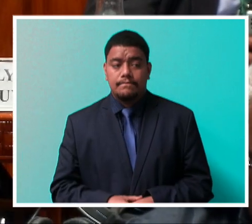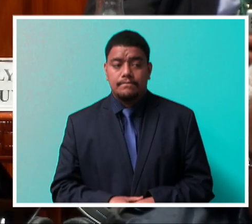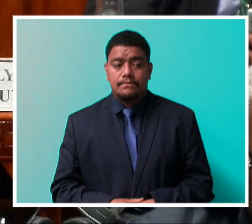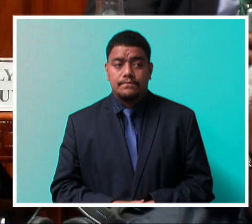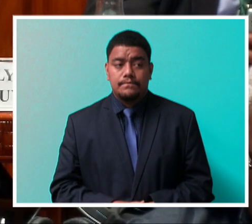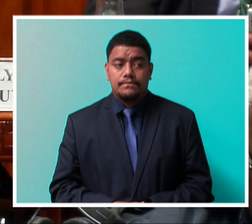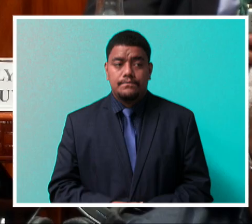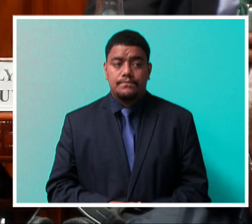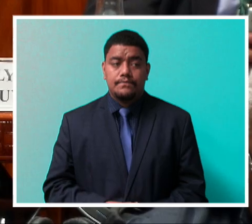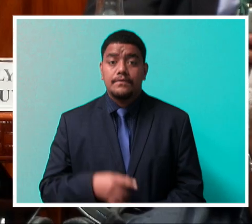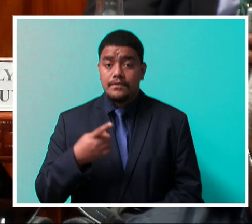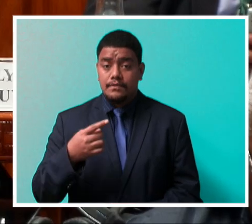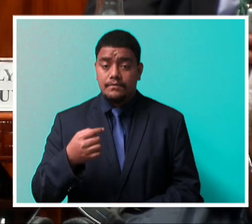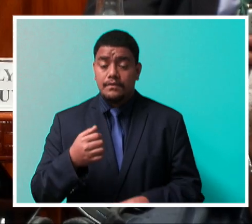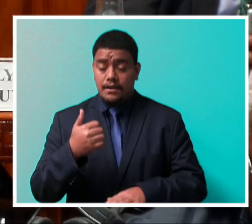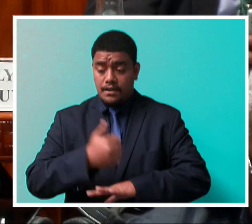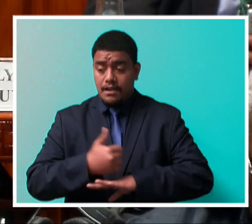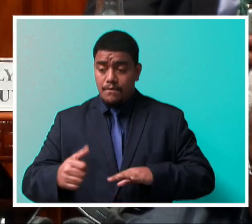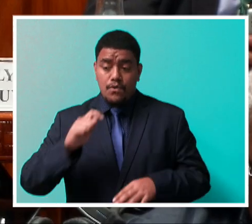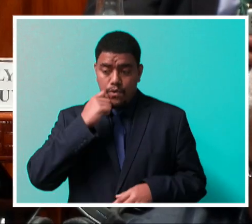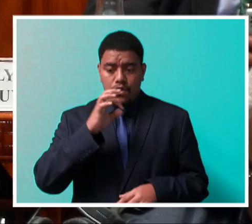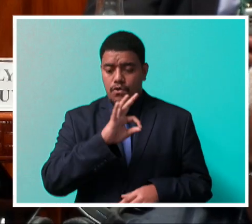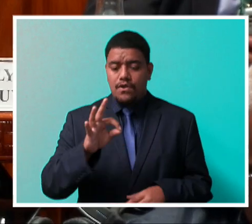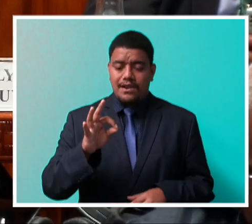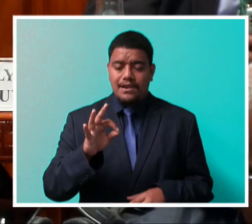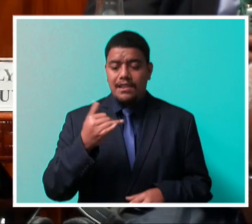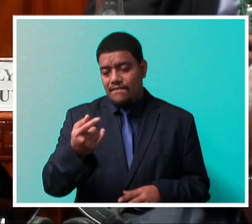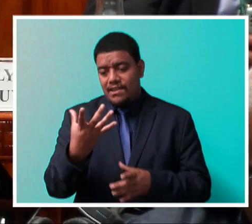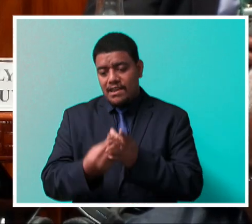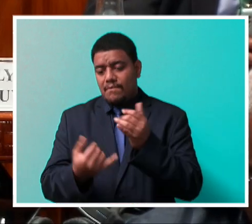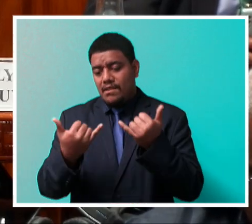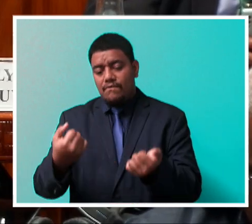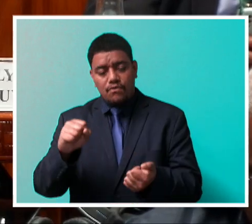The coalition government will not leave those gaps unaddressed.